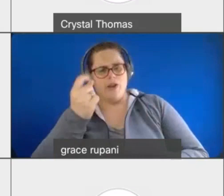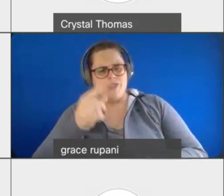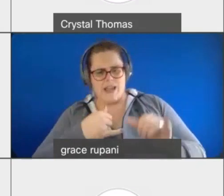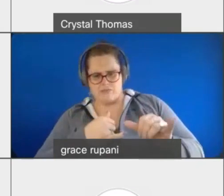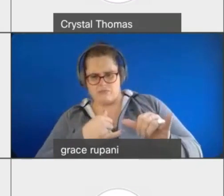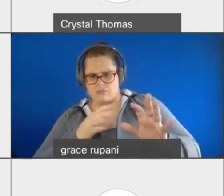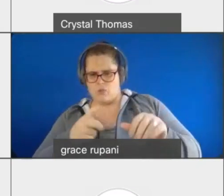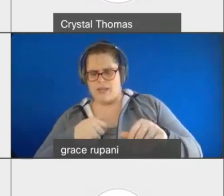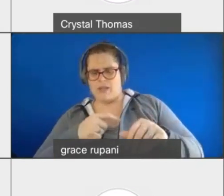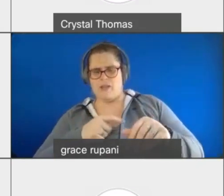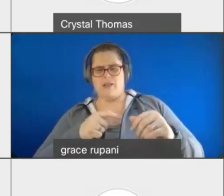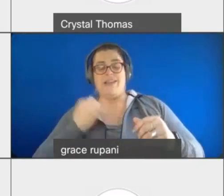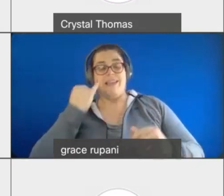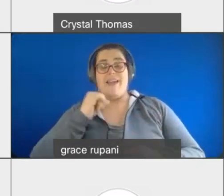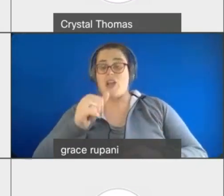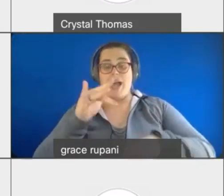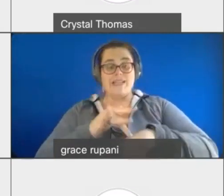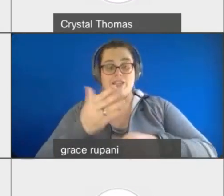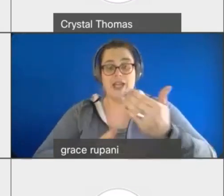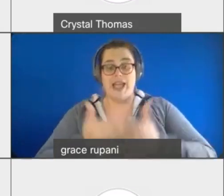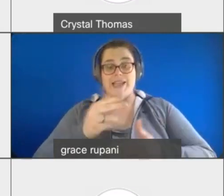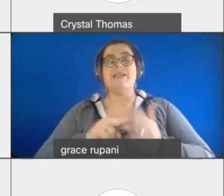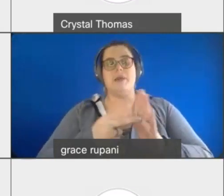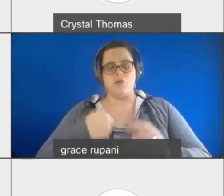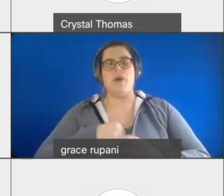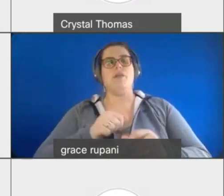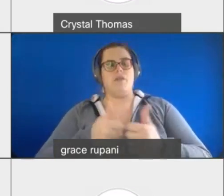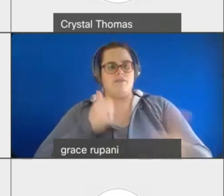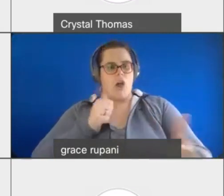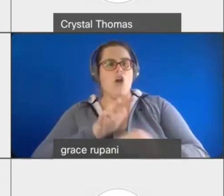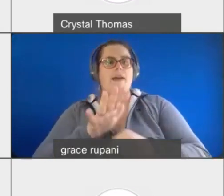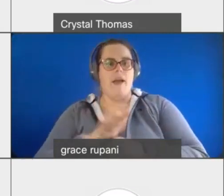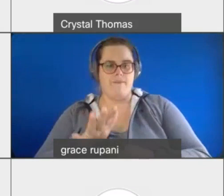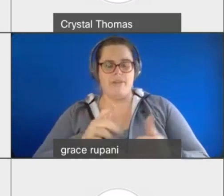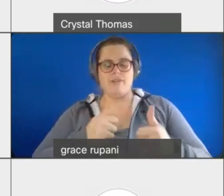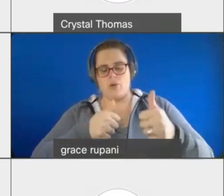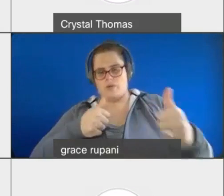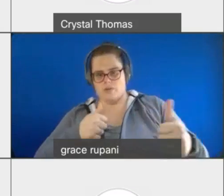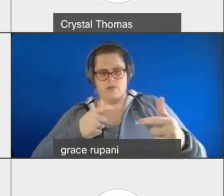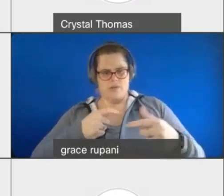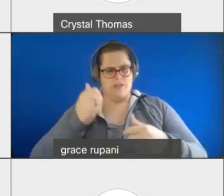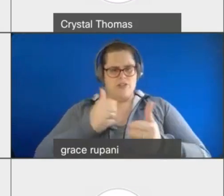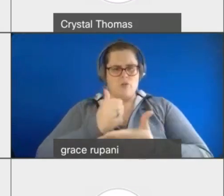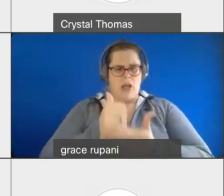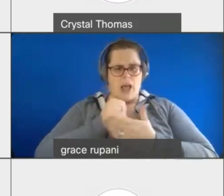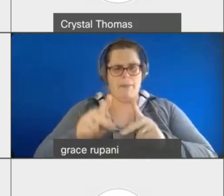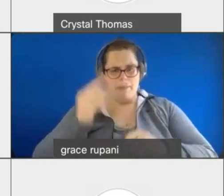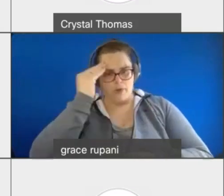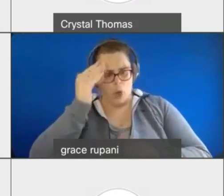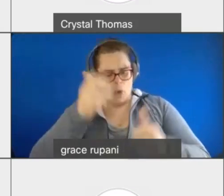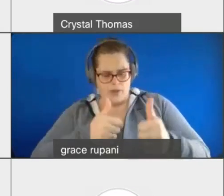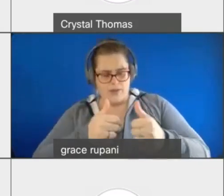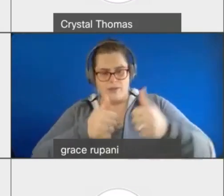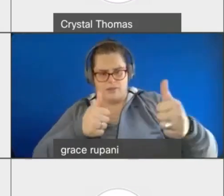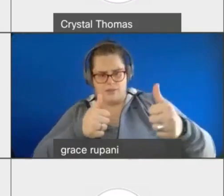touching hands, then we're doing the right thing and we're staying far away. So in terms of our robust COVID screening